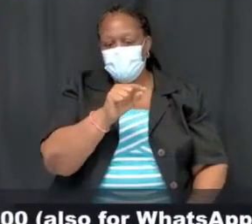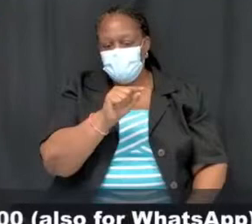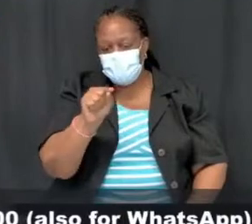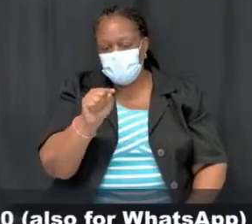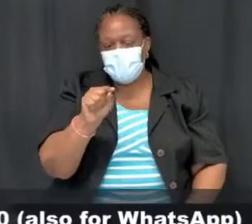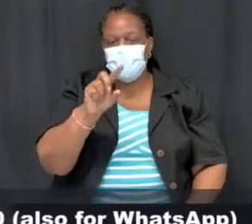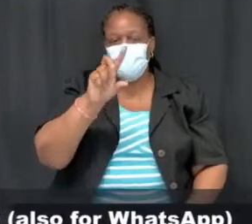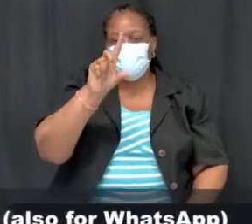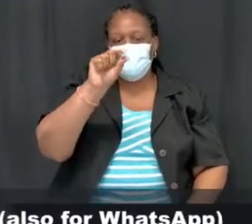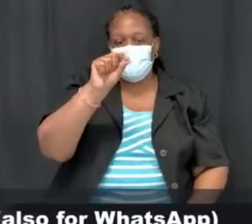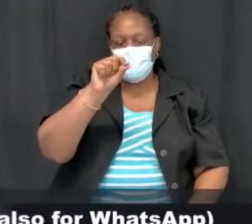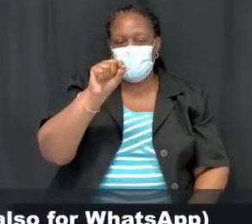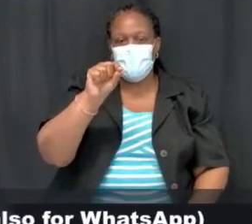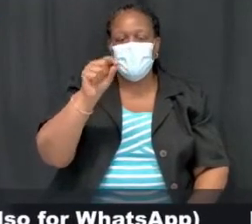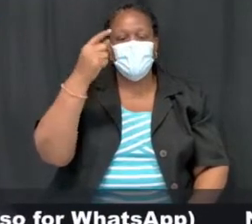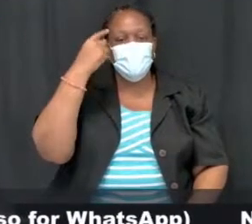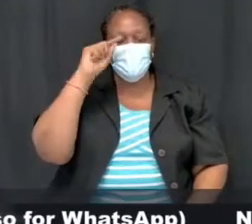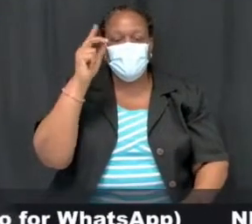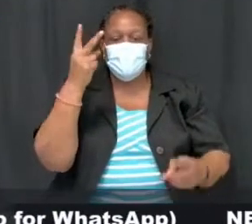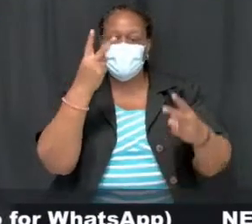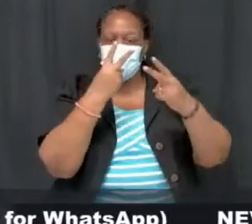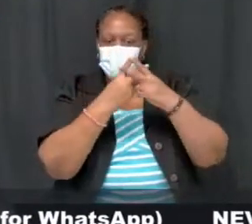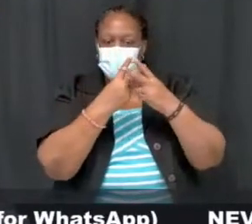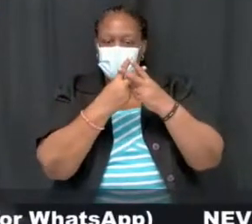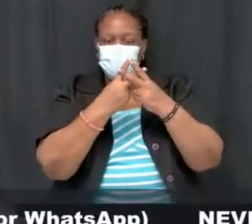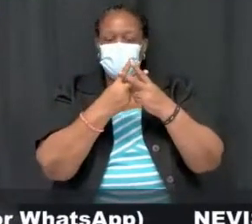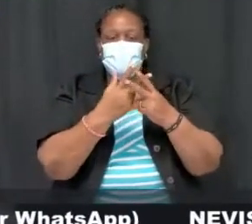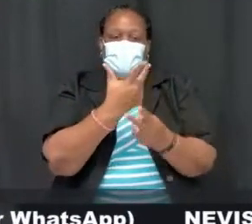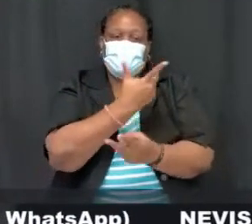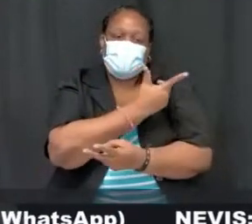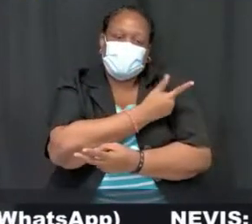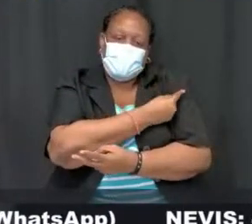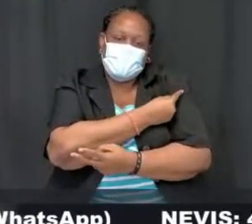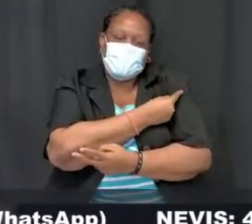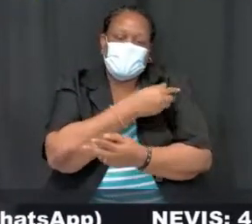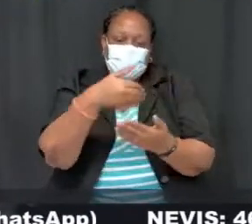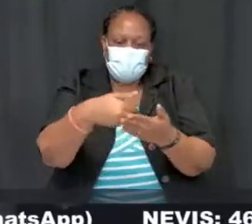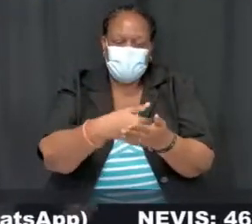necessary for us to be able to store the Pfizer vaccines.